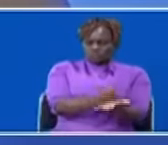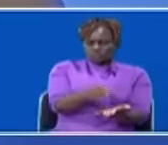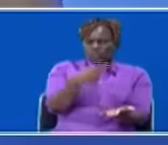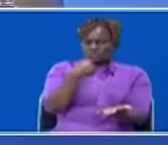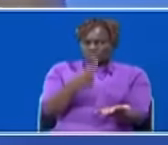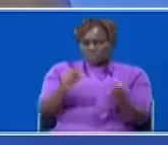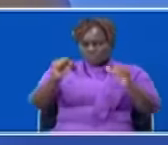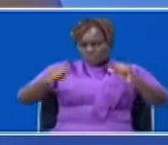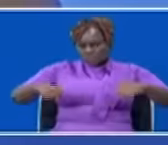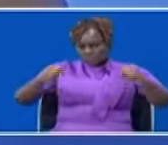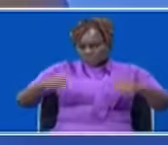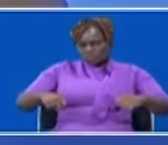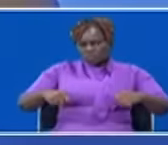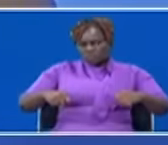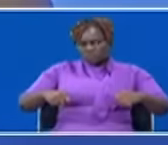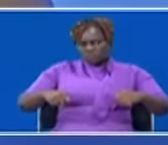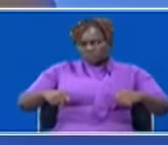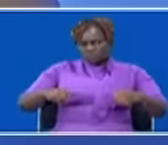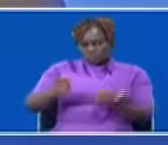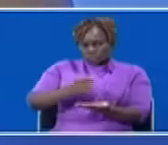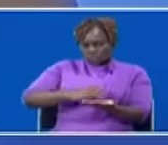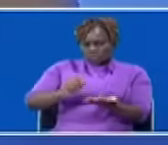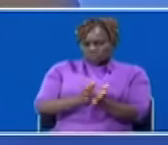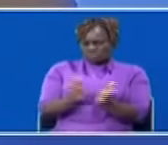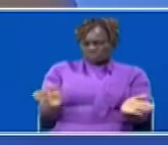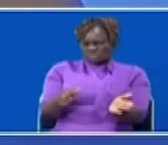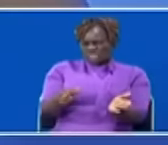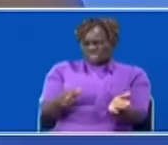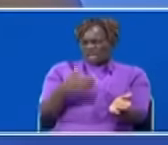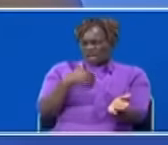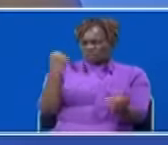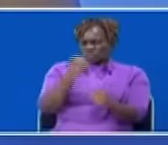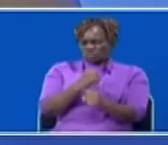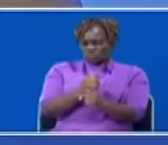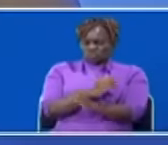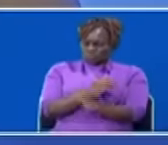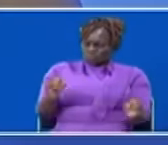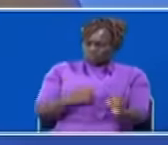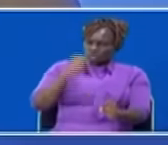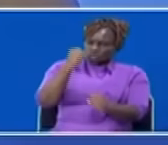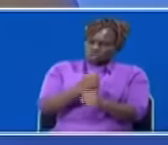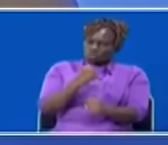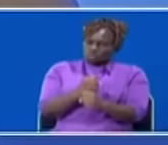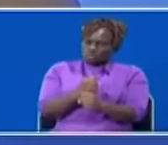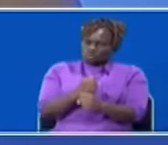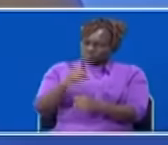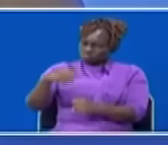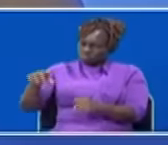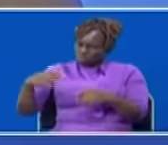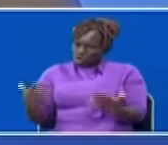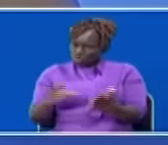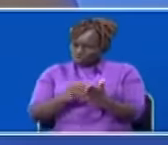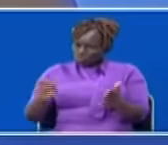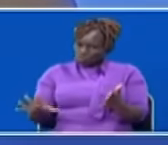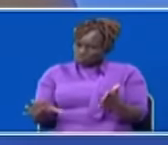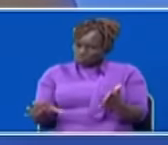are possibly making the Office of the Secretary General of the party a lame duck, some of these functions were ratified at Bomas